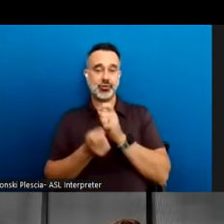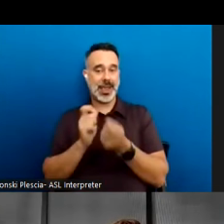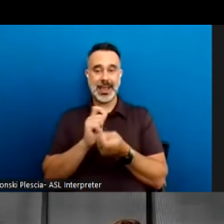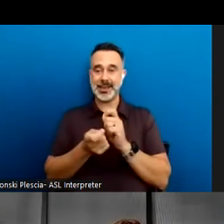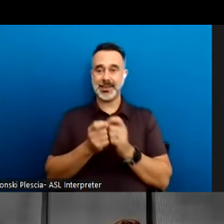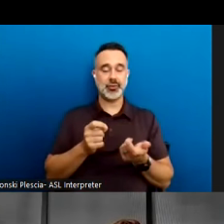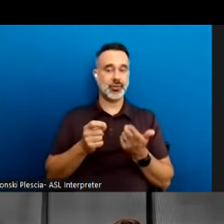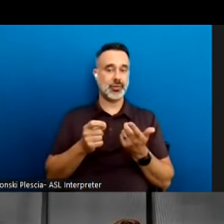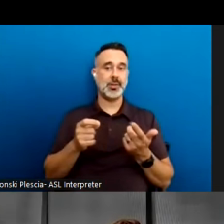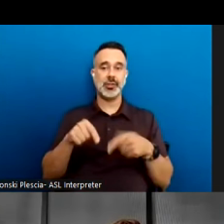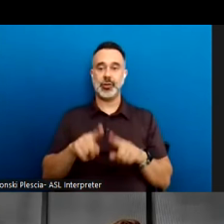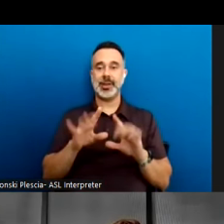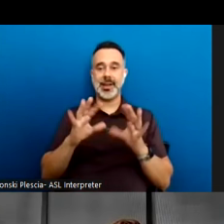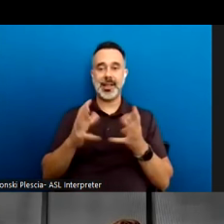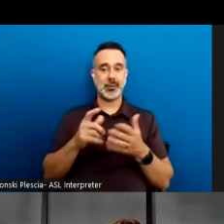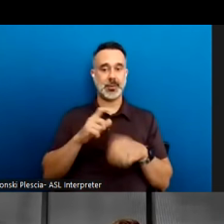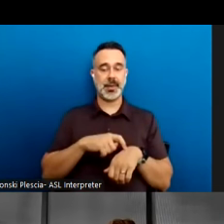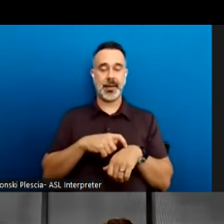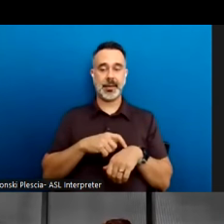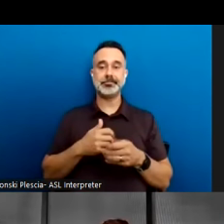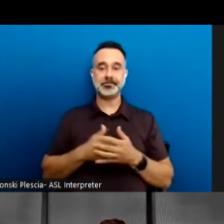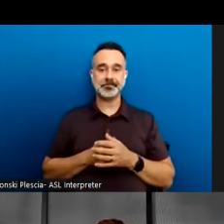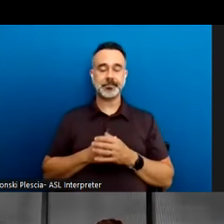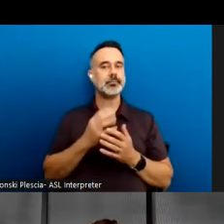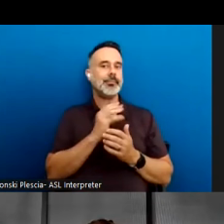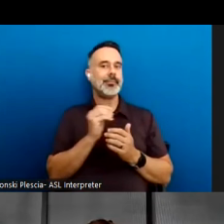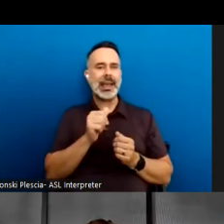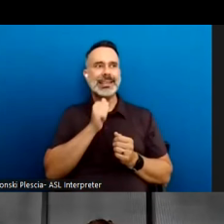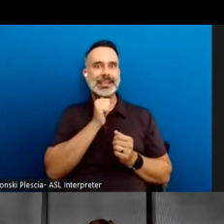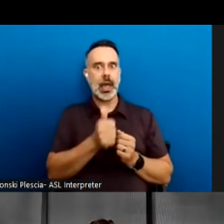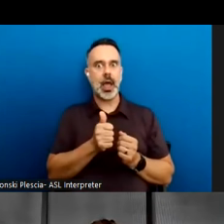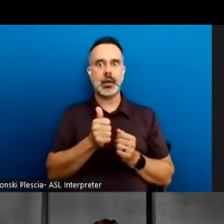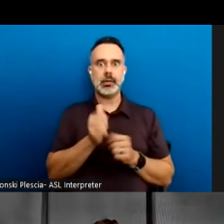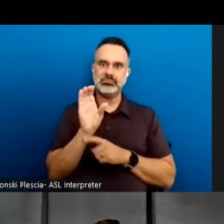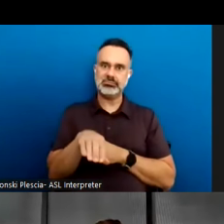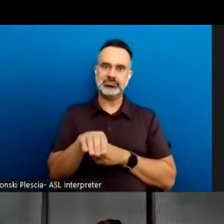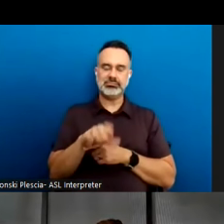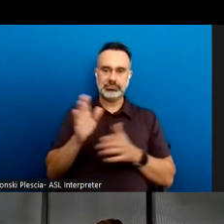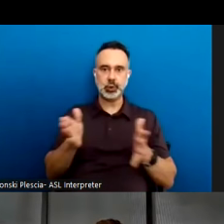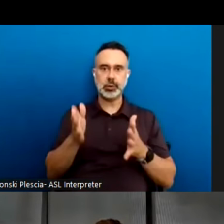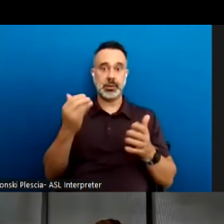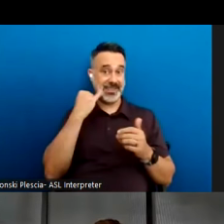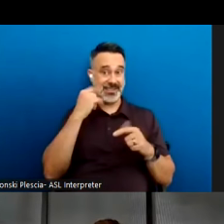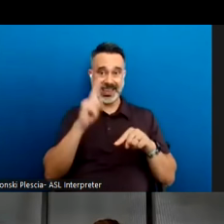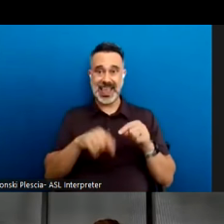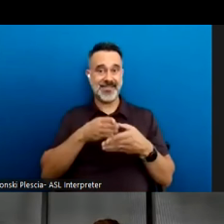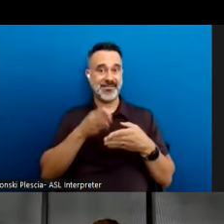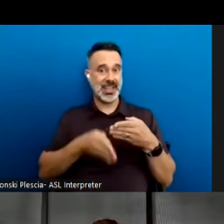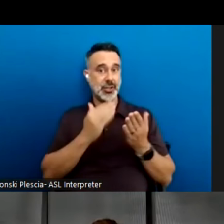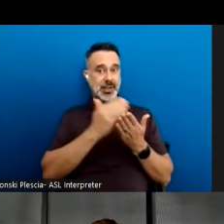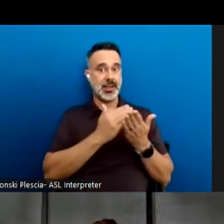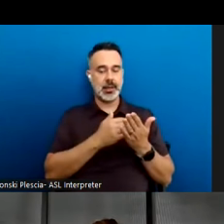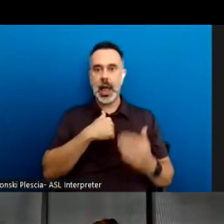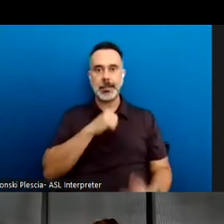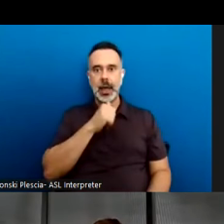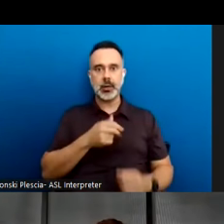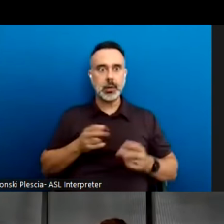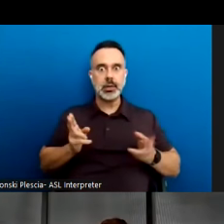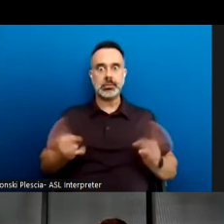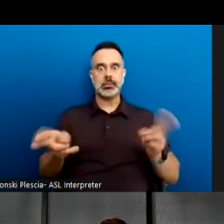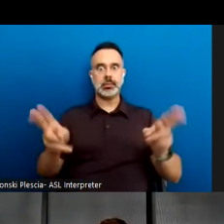to happen during the classroom time, and not pushing. You know, if I can't finish one lesson, I'm not going to push. I'm just going